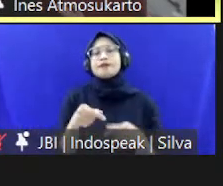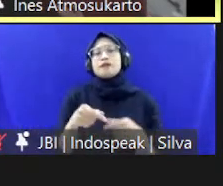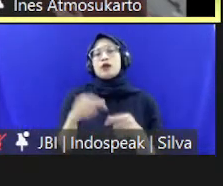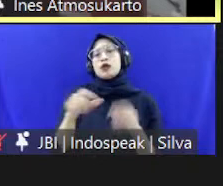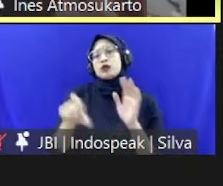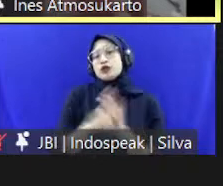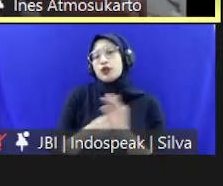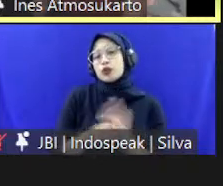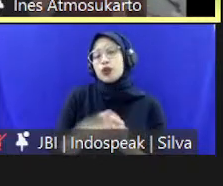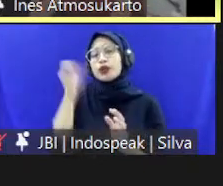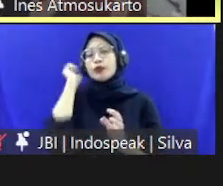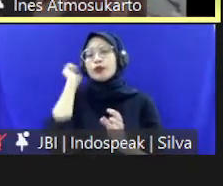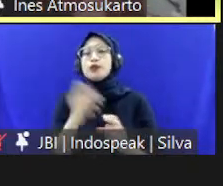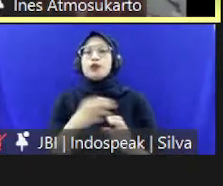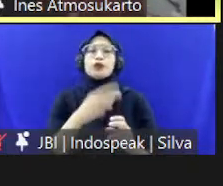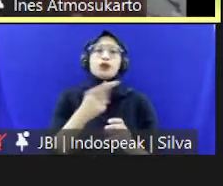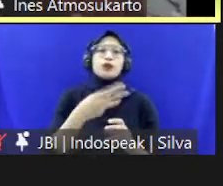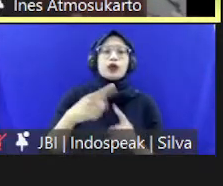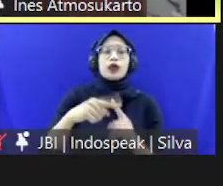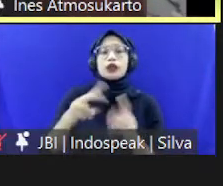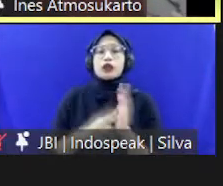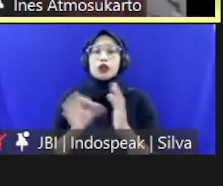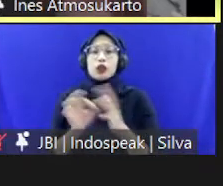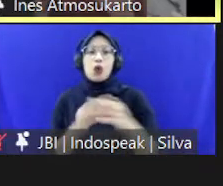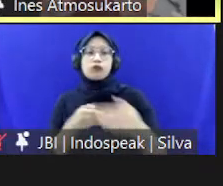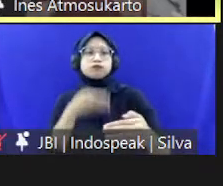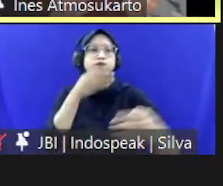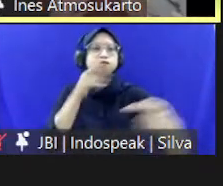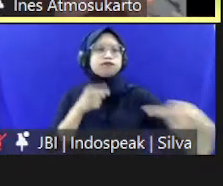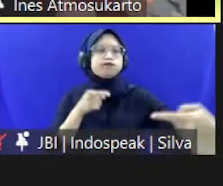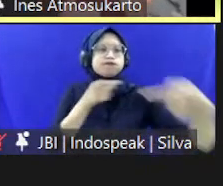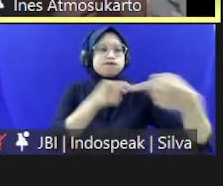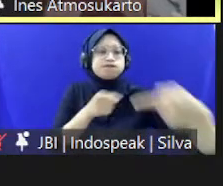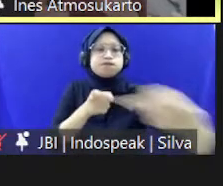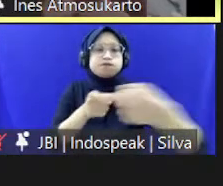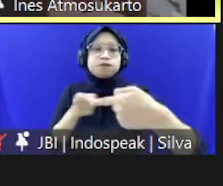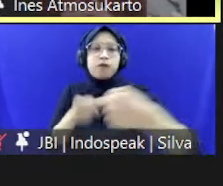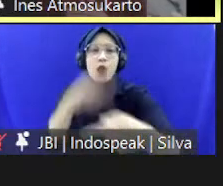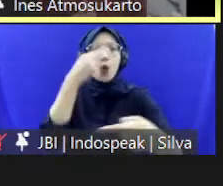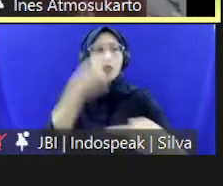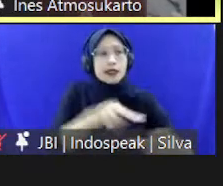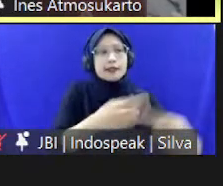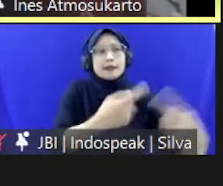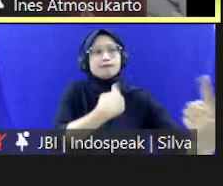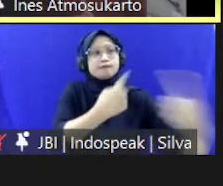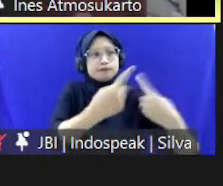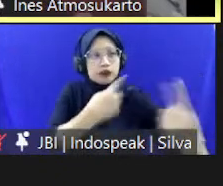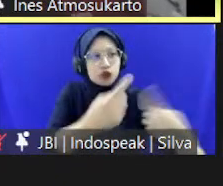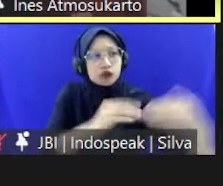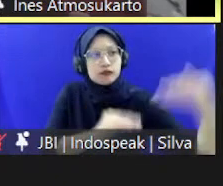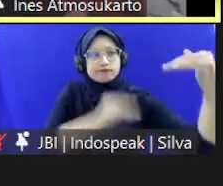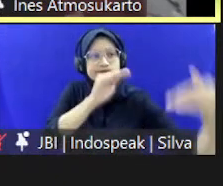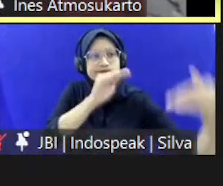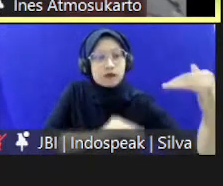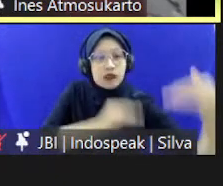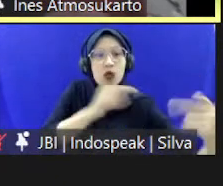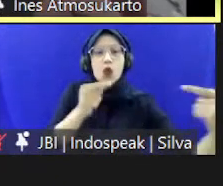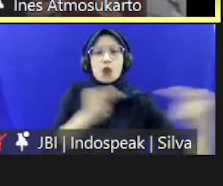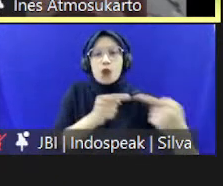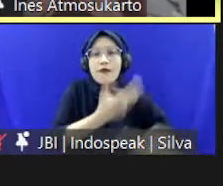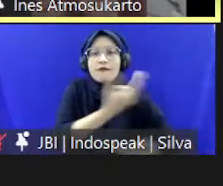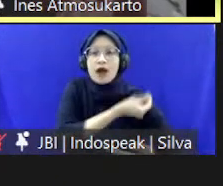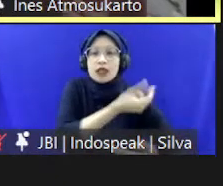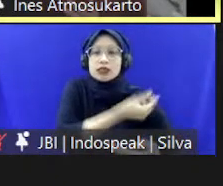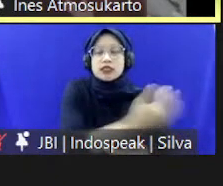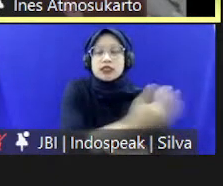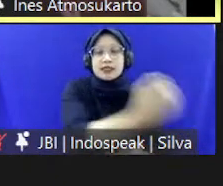to vaccines through various approaches, COVAX, as well as creative approaches to allies.